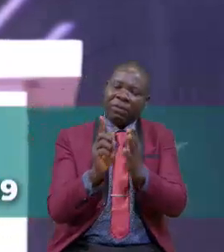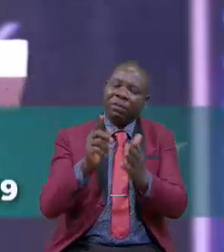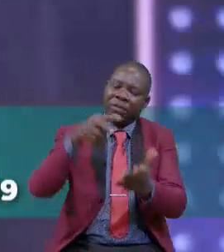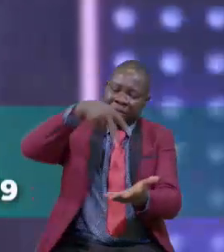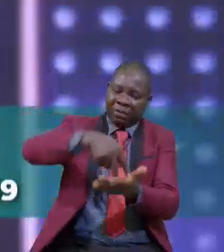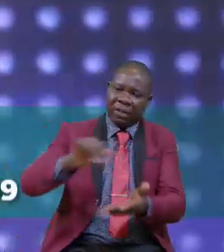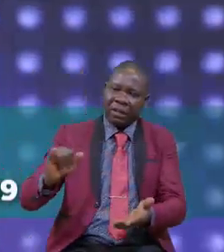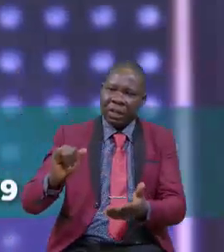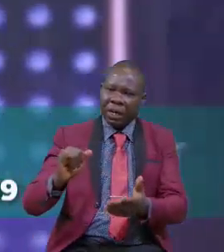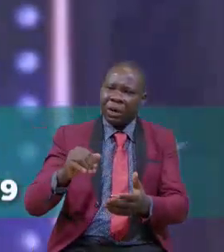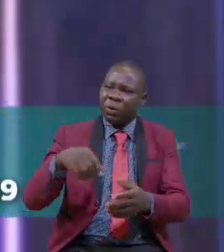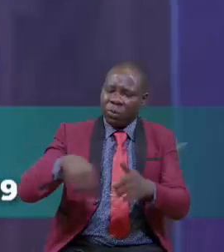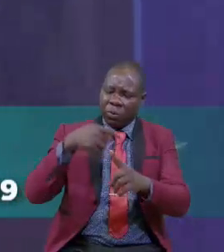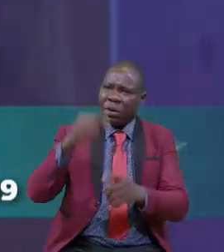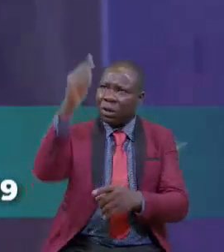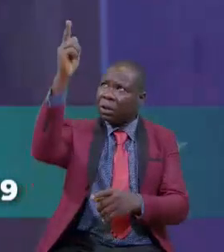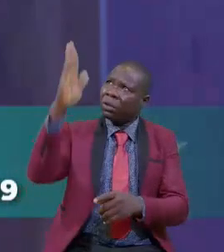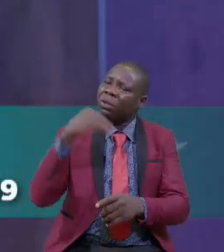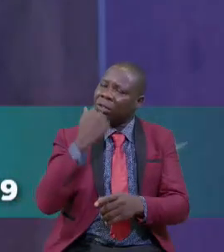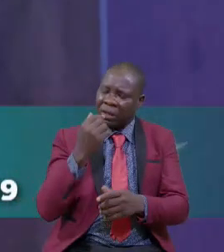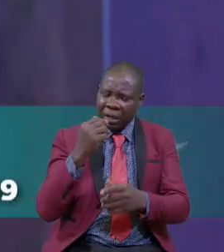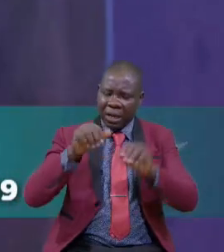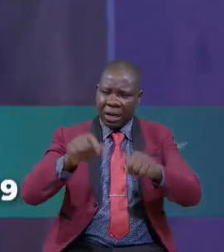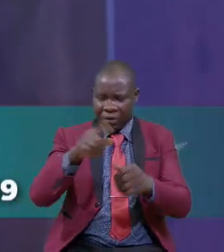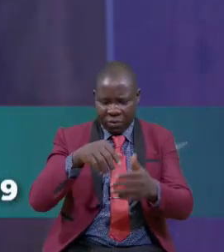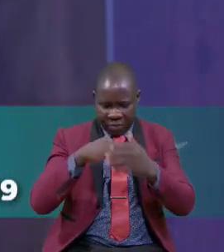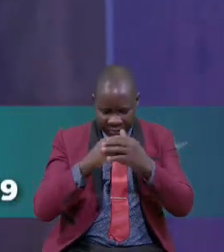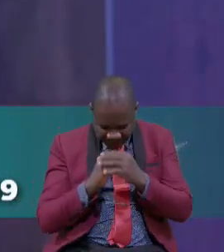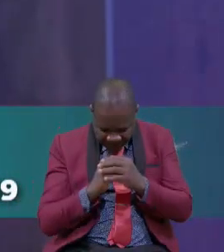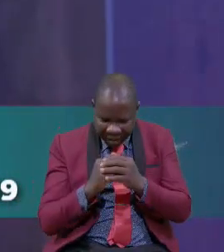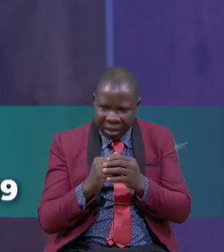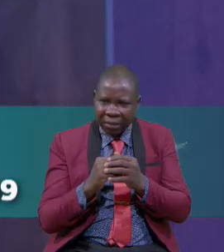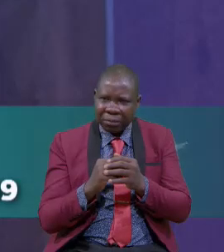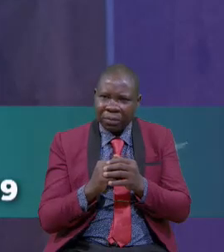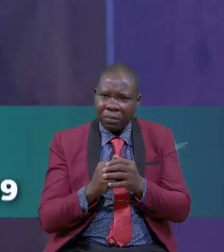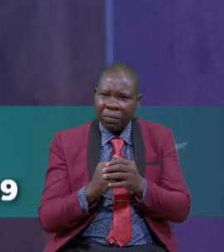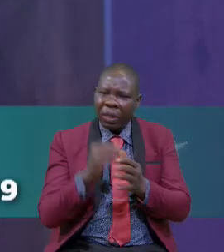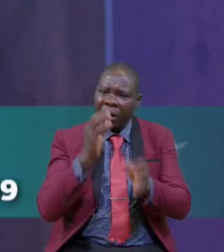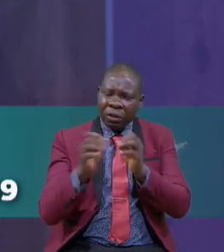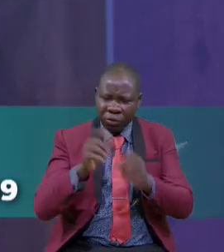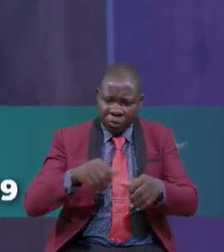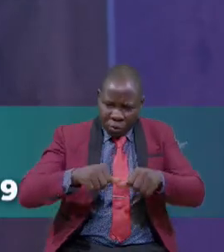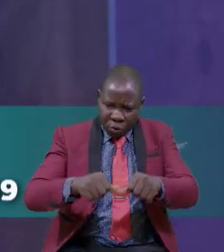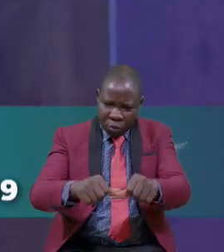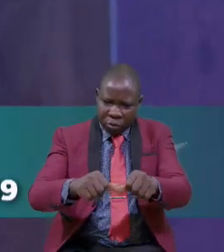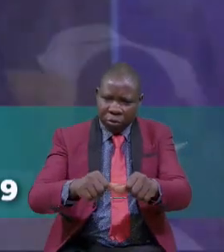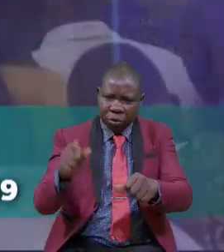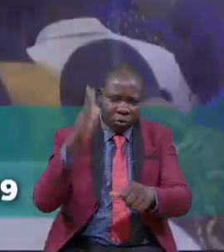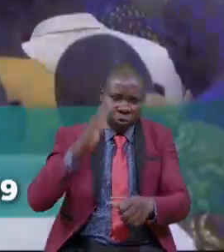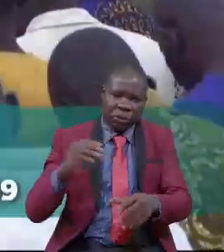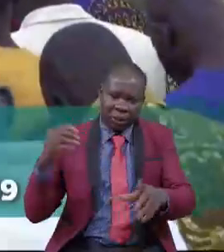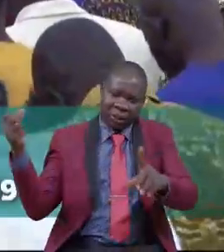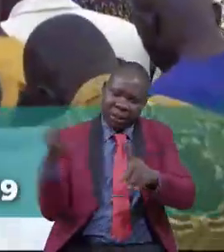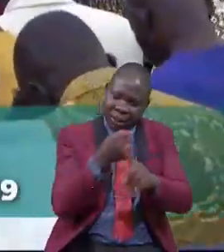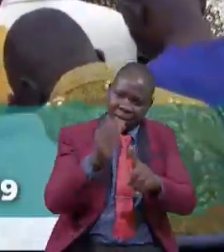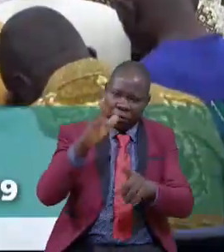wood before you. If you don't bend, you will knock your head on that bar.